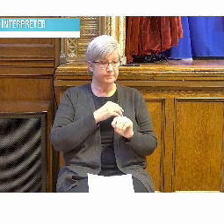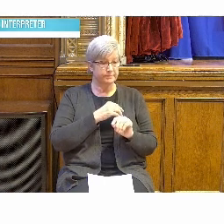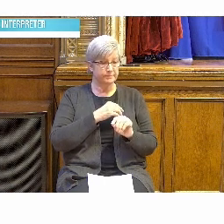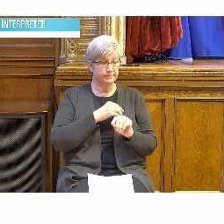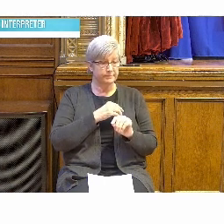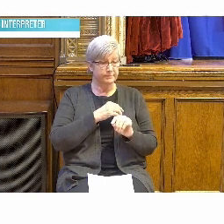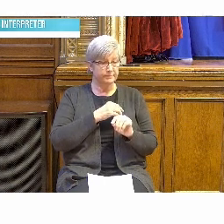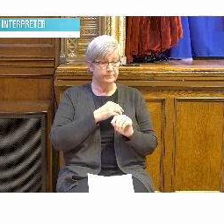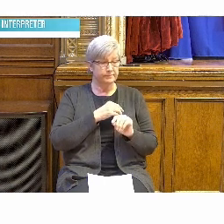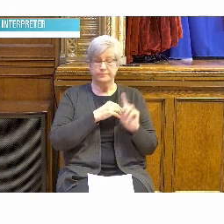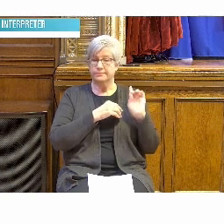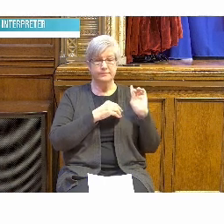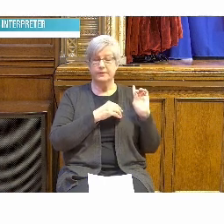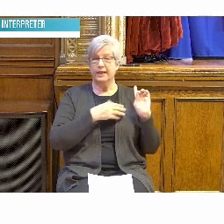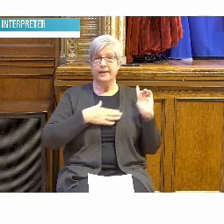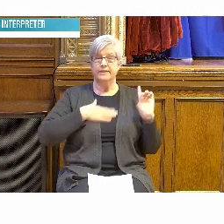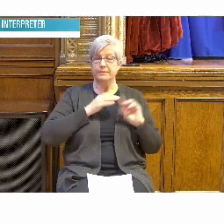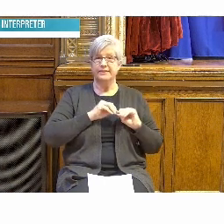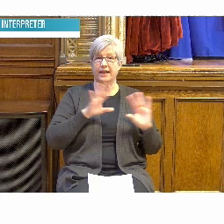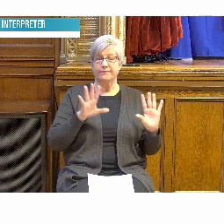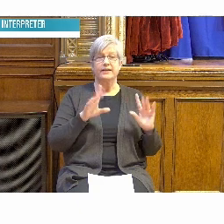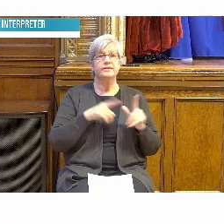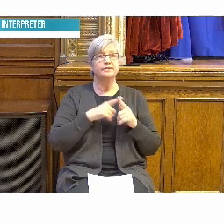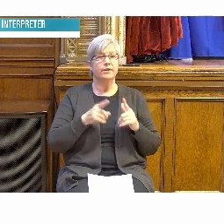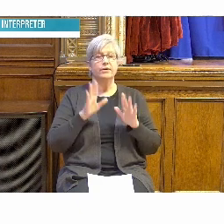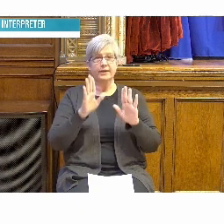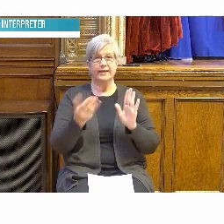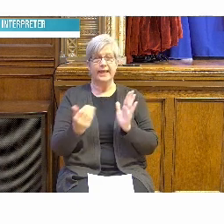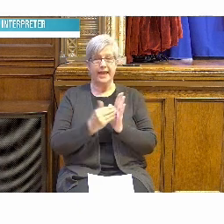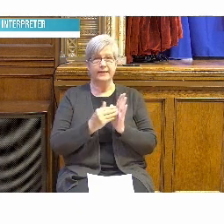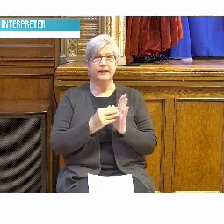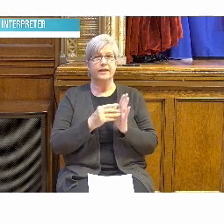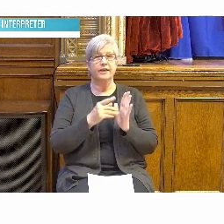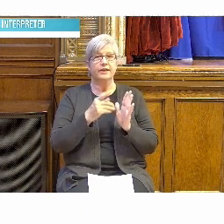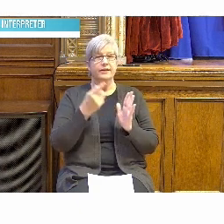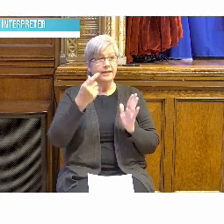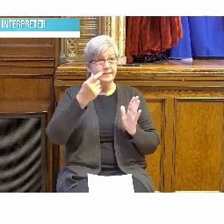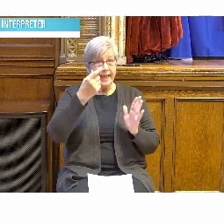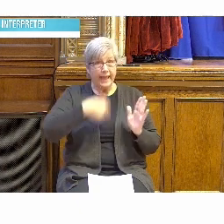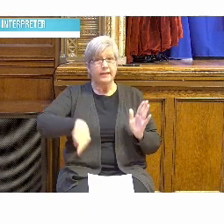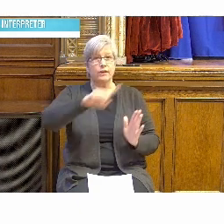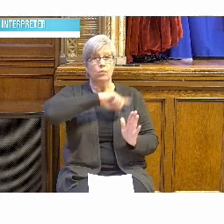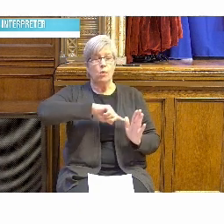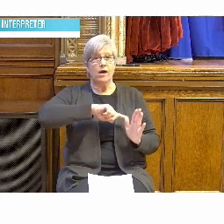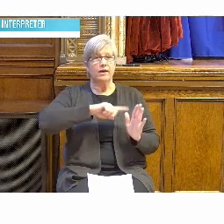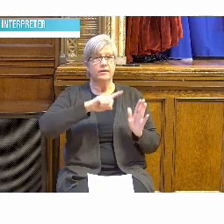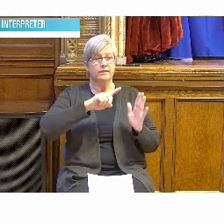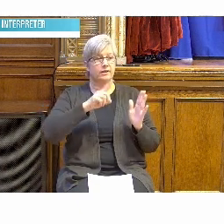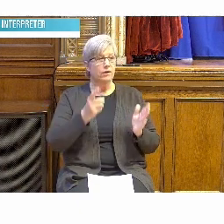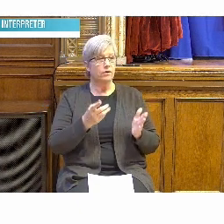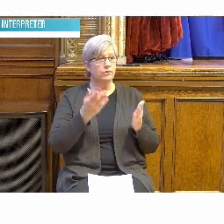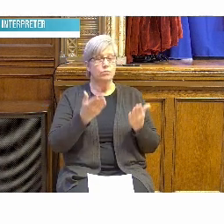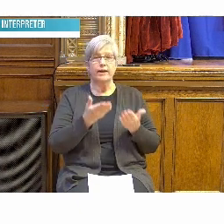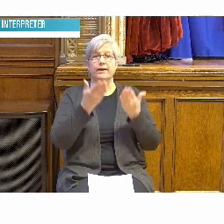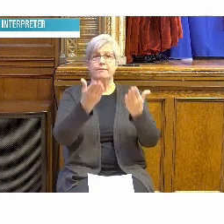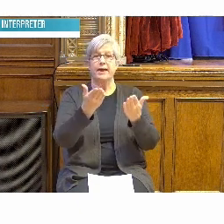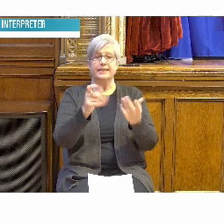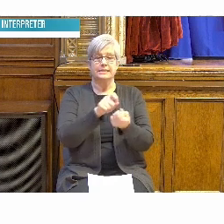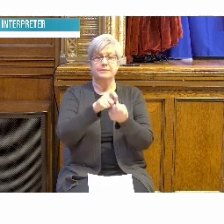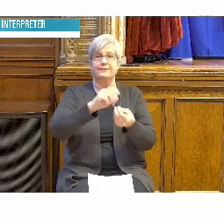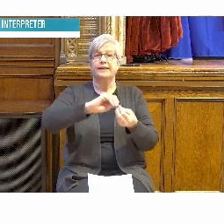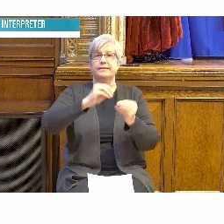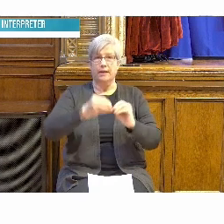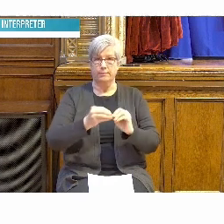You might have to clarify it, I'm not sure. So is there a recommendation of a number of meetings that we are asking commissioners to adhere to